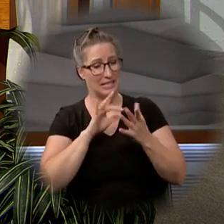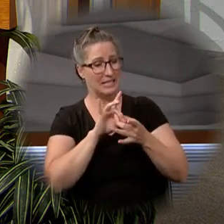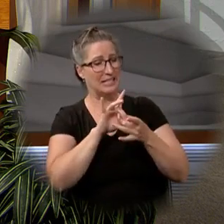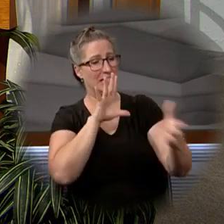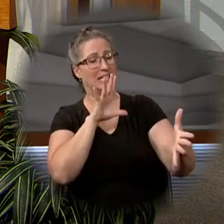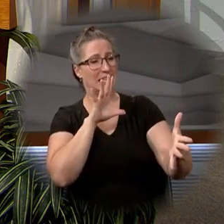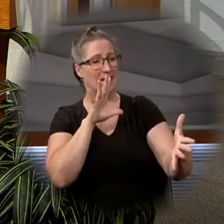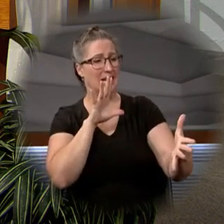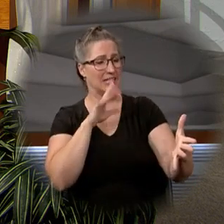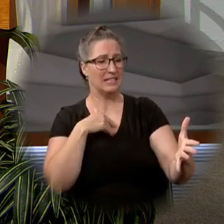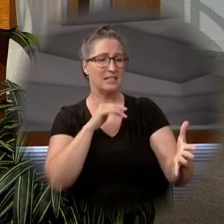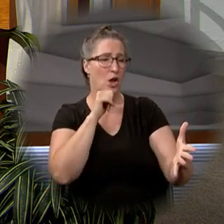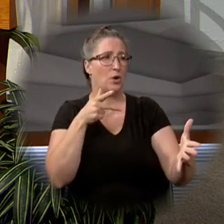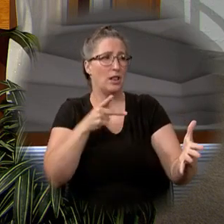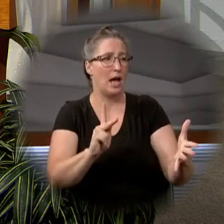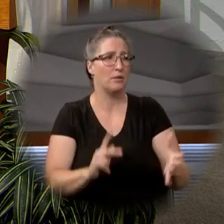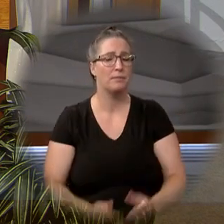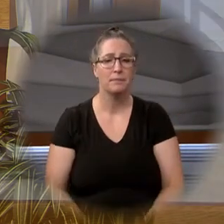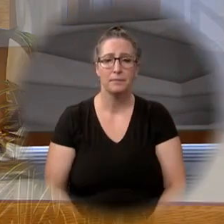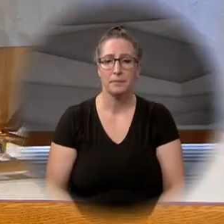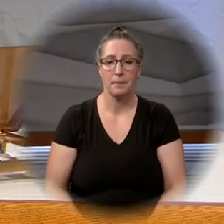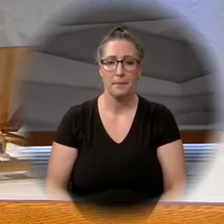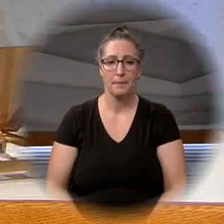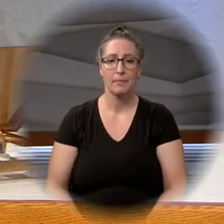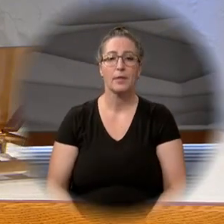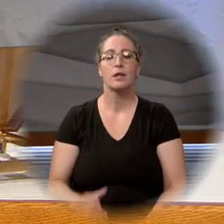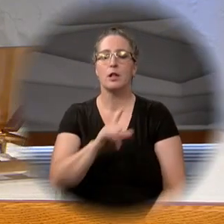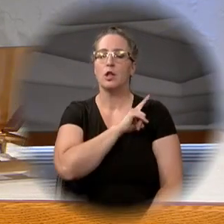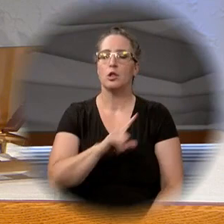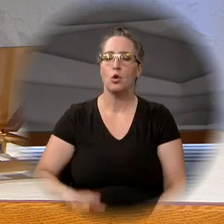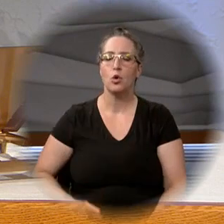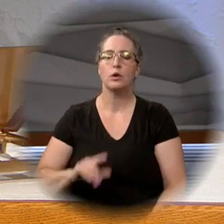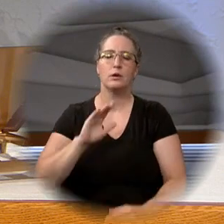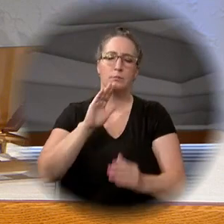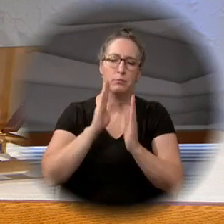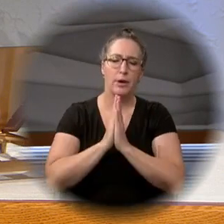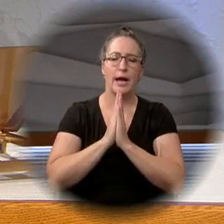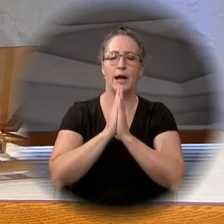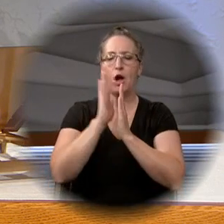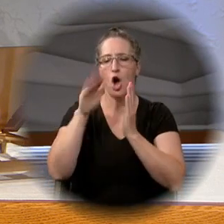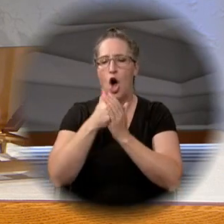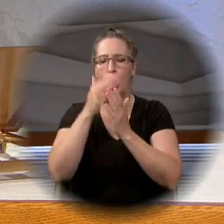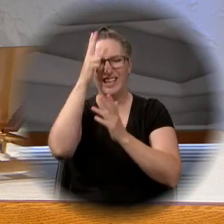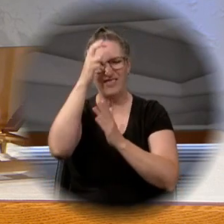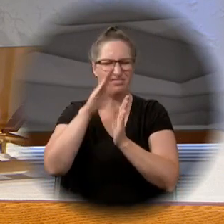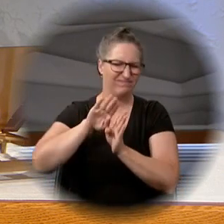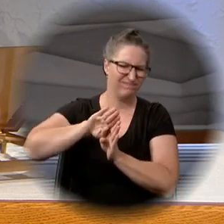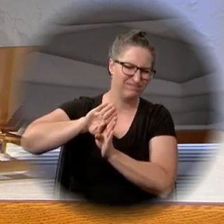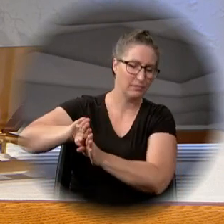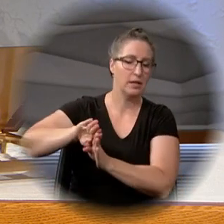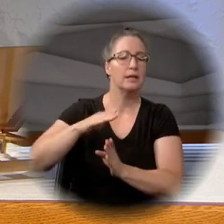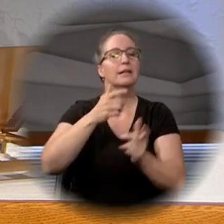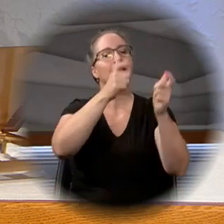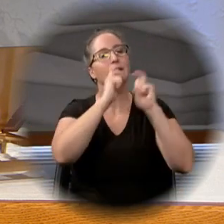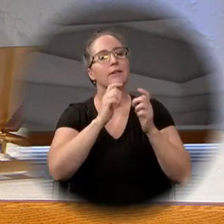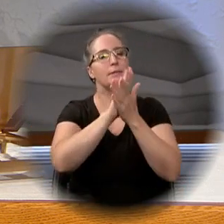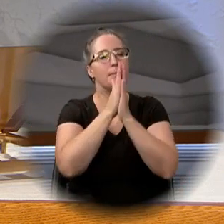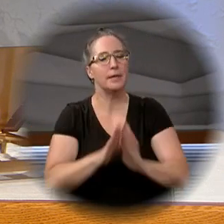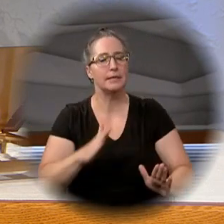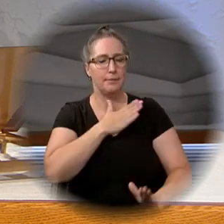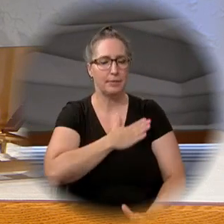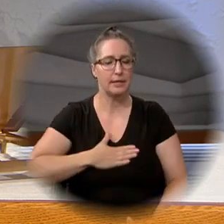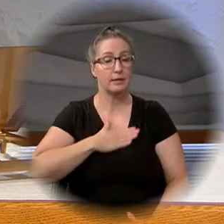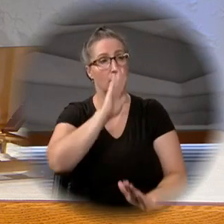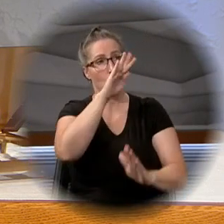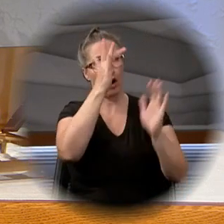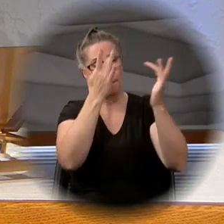temptation, but deliver us from evil. Deliver us, Lord, we pray, from every evil. Graciously grant peace in our days, that